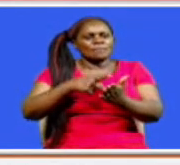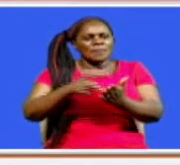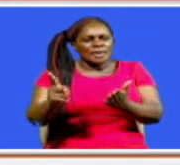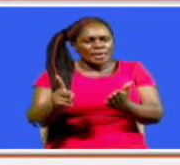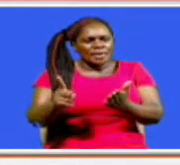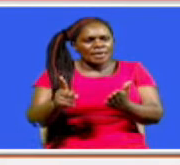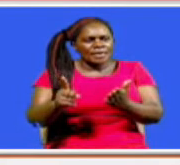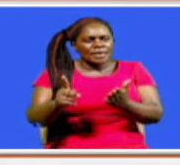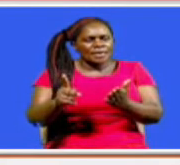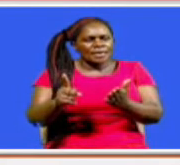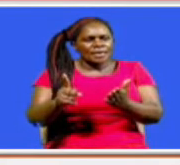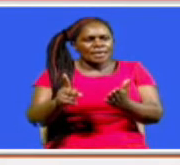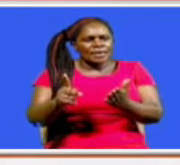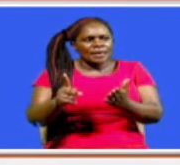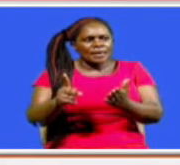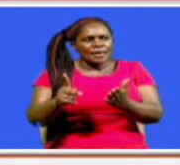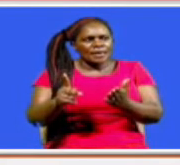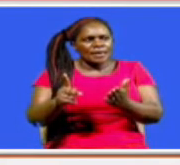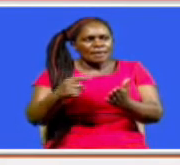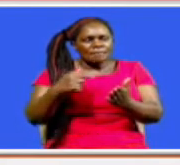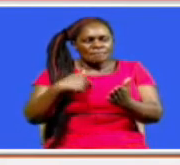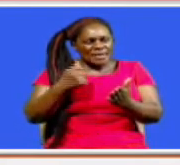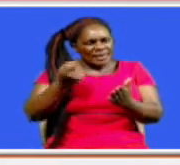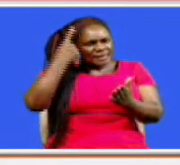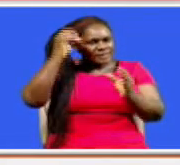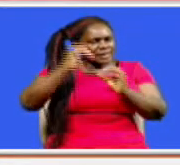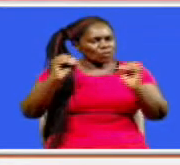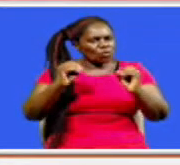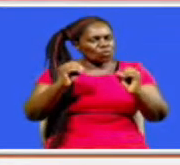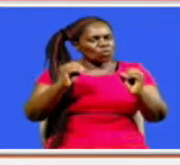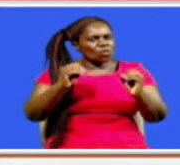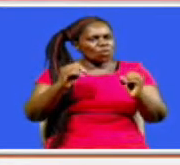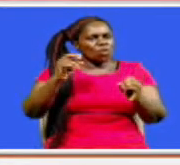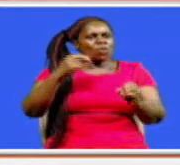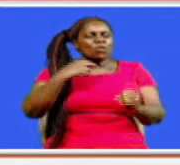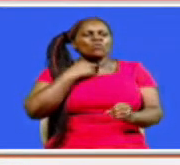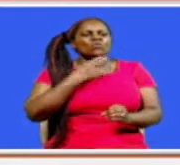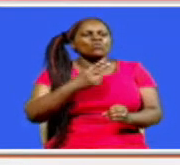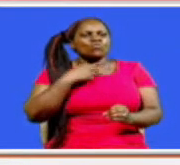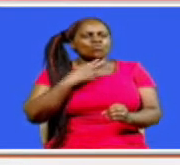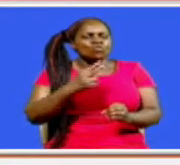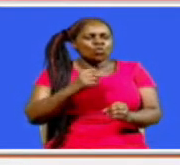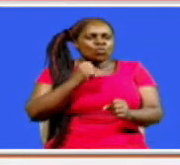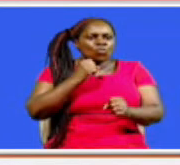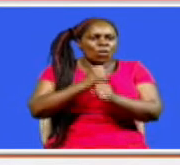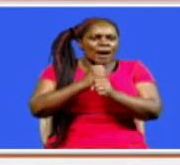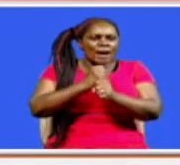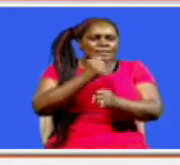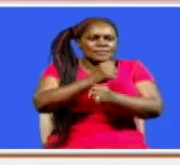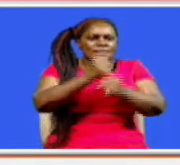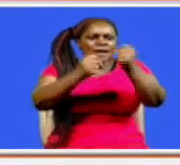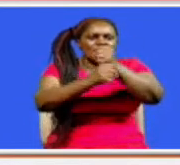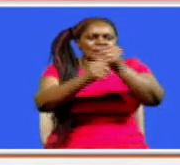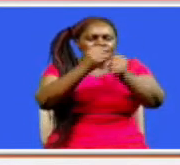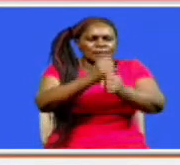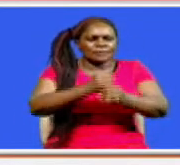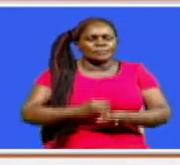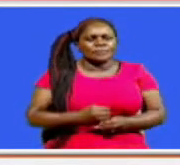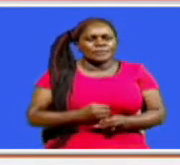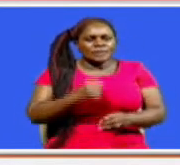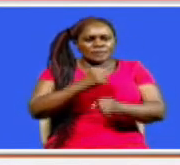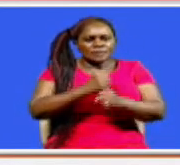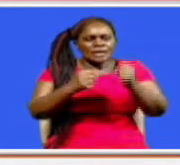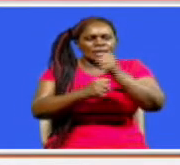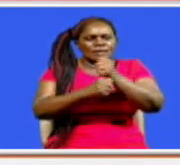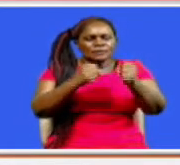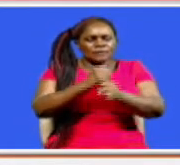has failed teachers, I fail to understand. KNUT operates in several structures, and the structures of